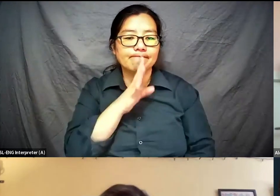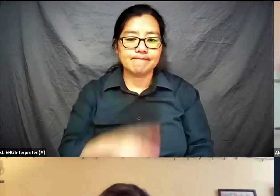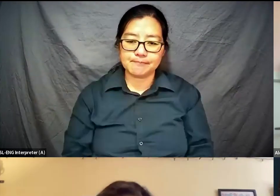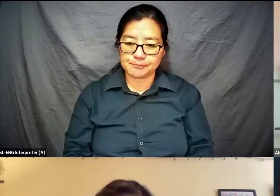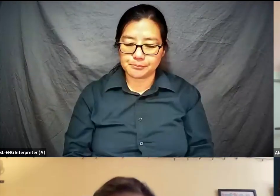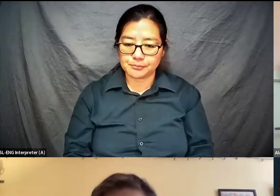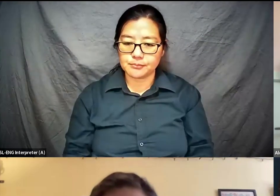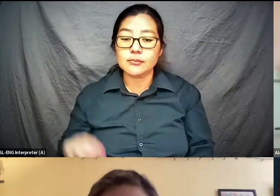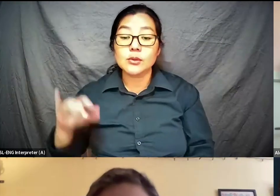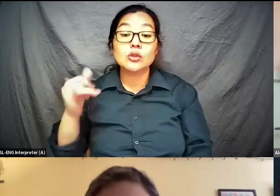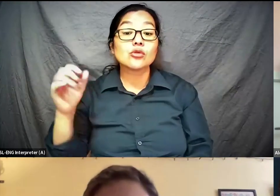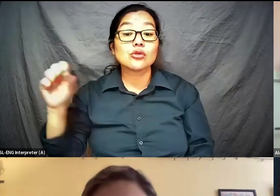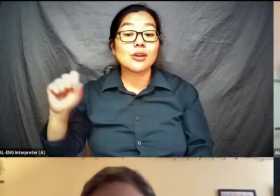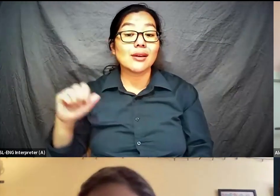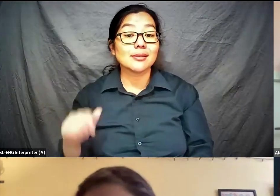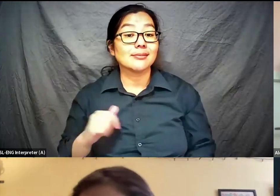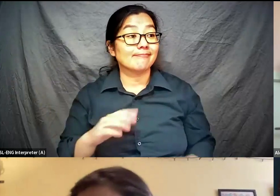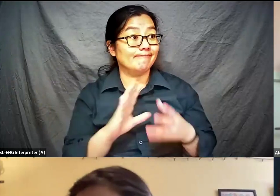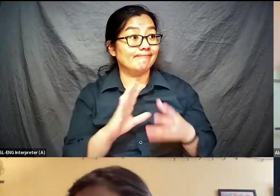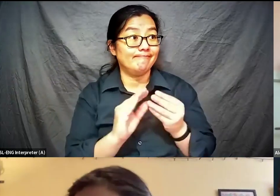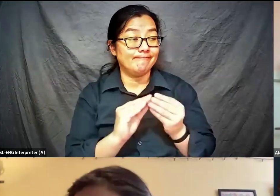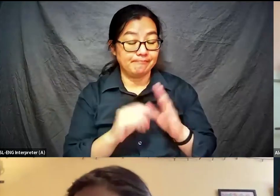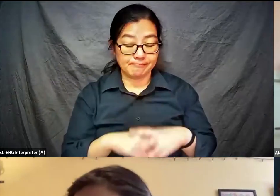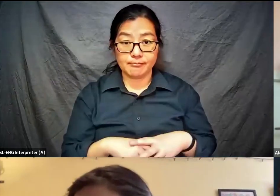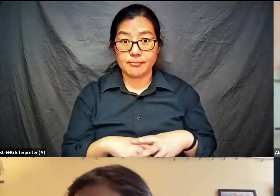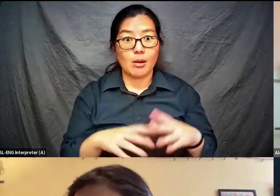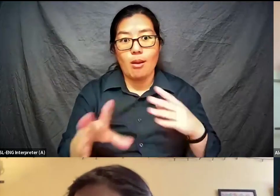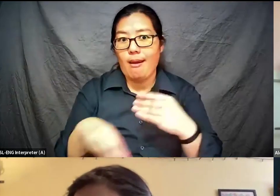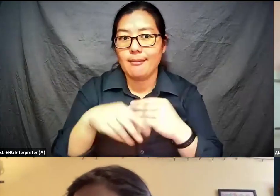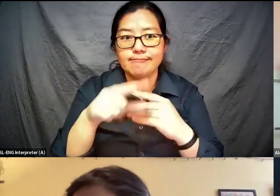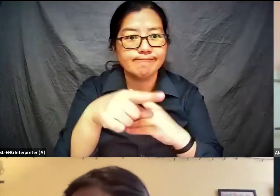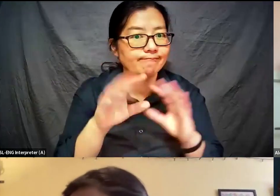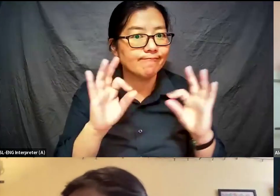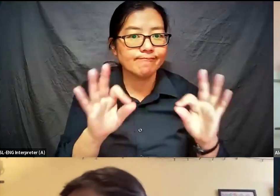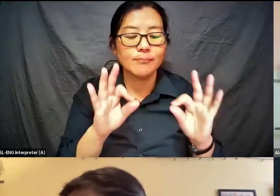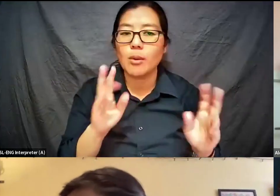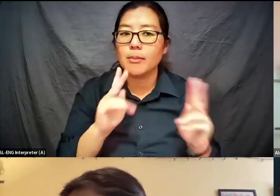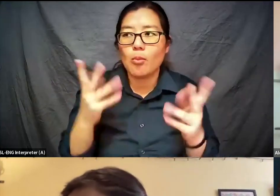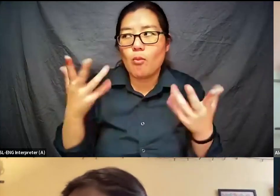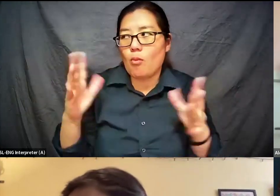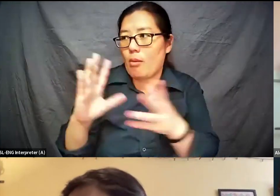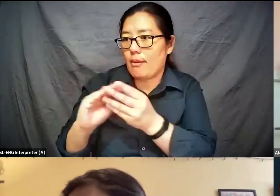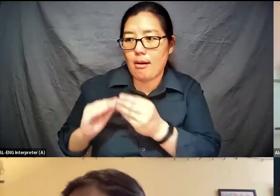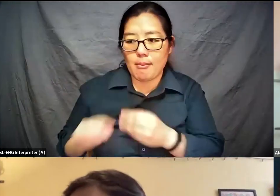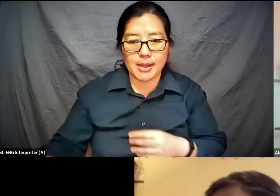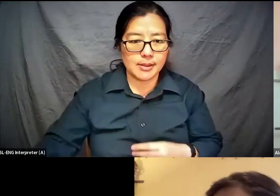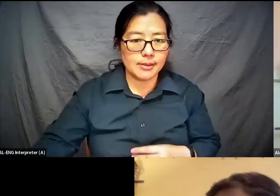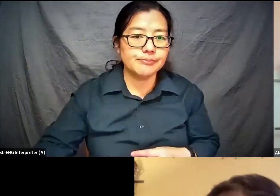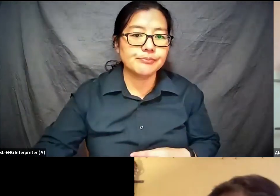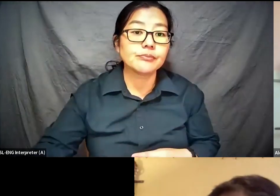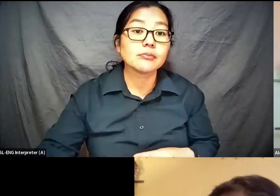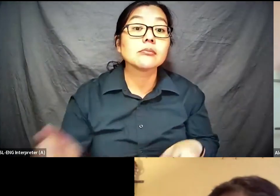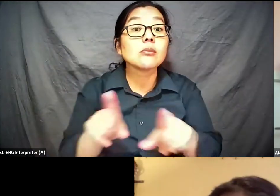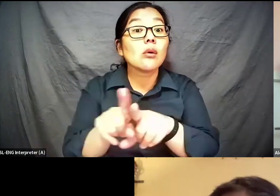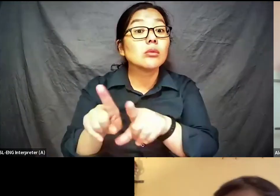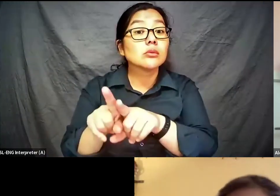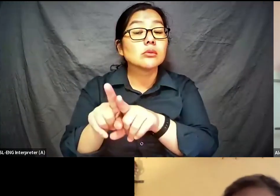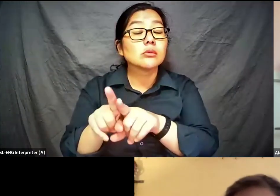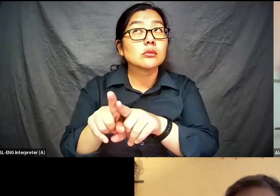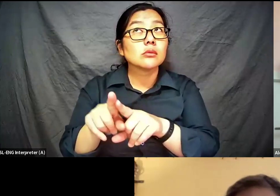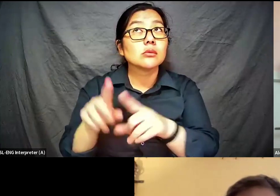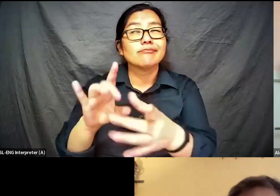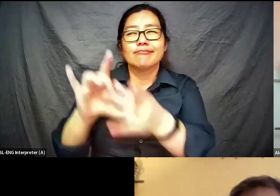panel descriptions, which I know that Emily and other people are doing as well. And that's